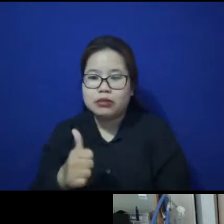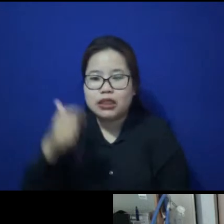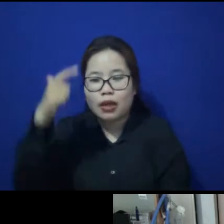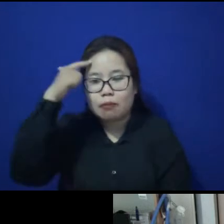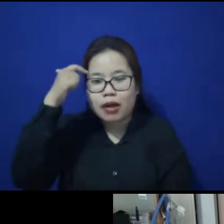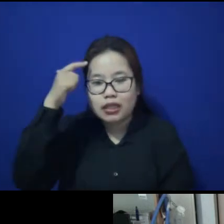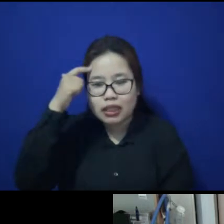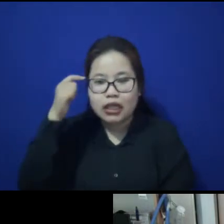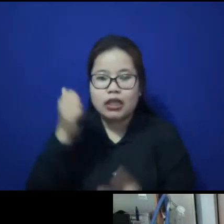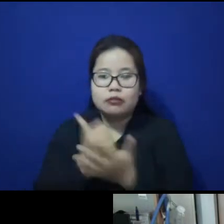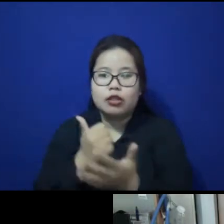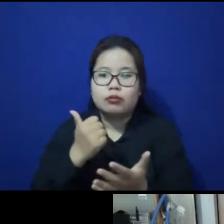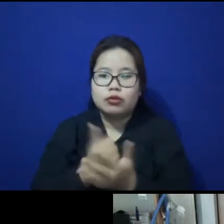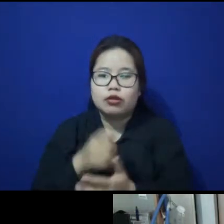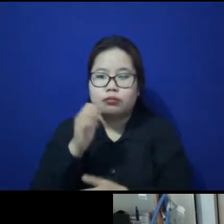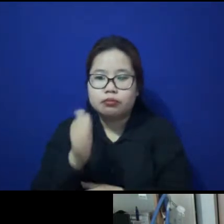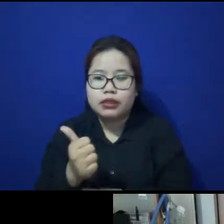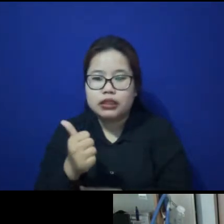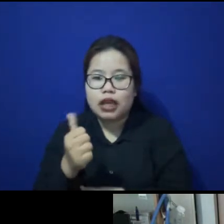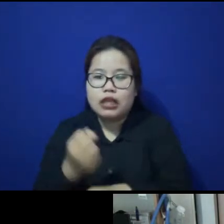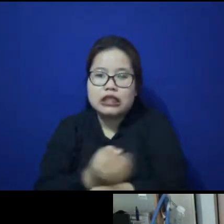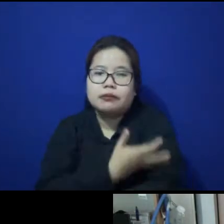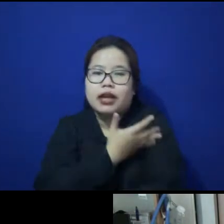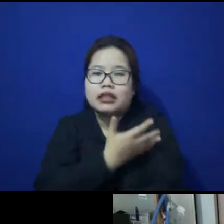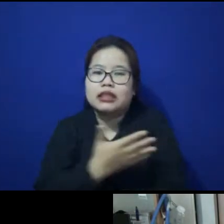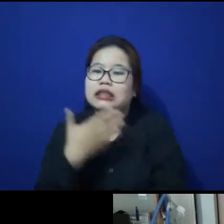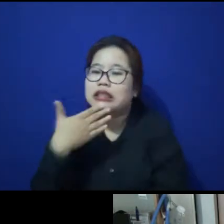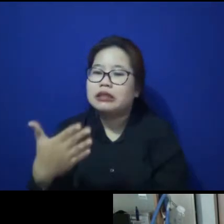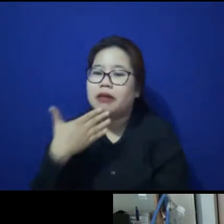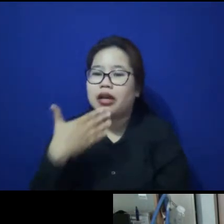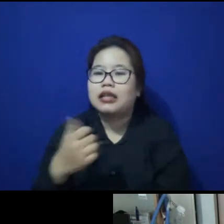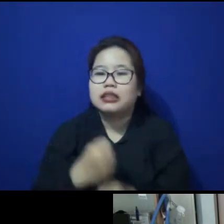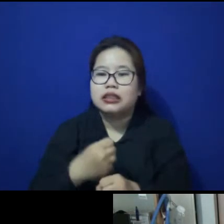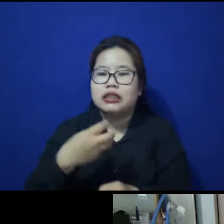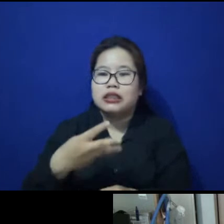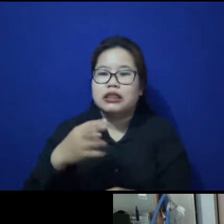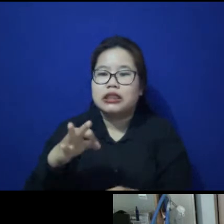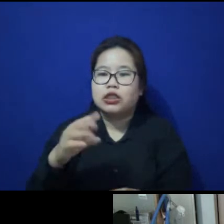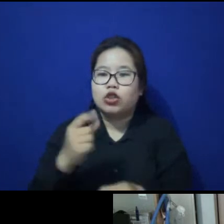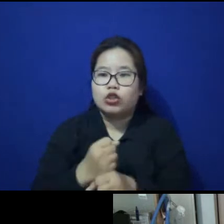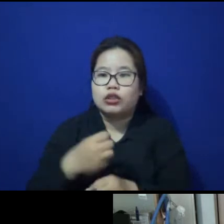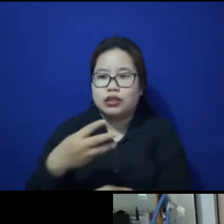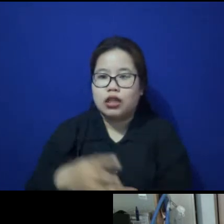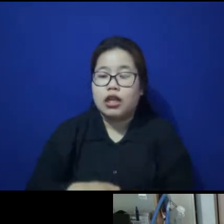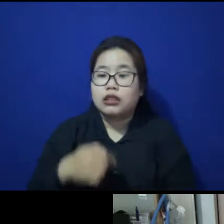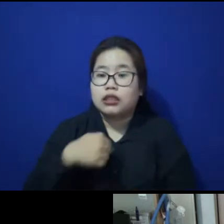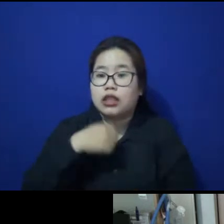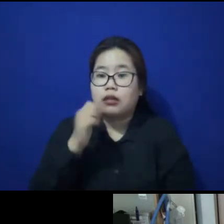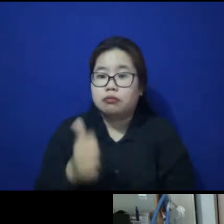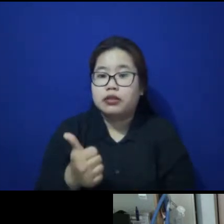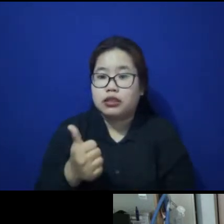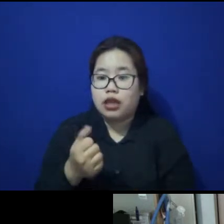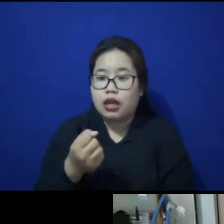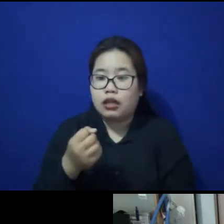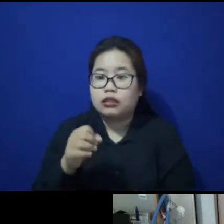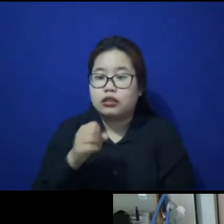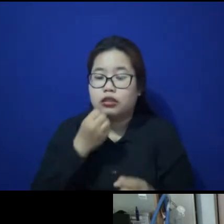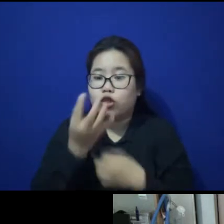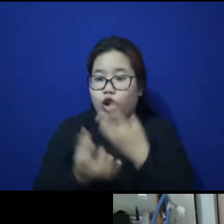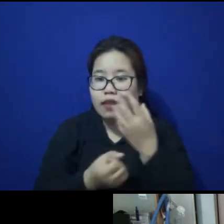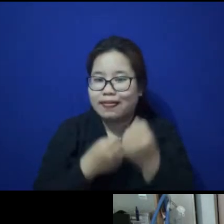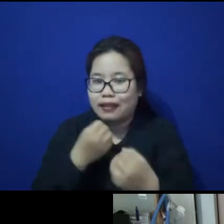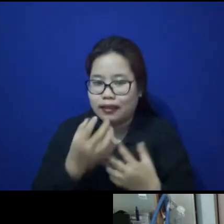George. Yeah, the one that I can highlight is that living independently is about being a